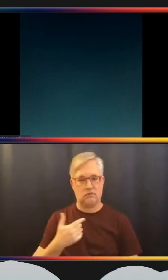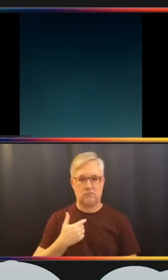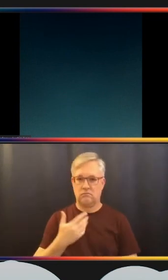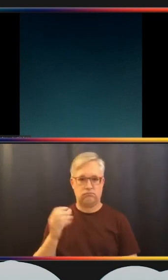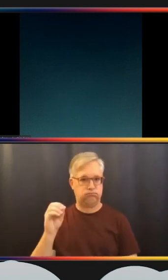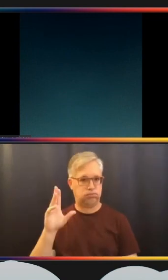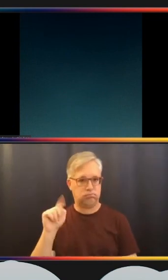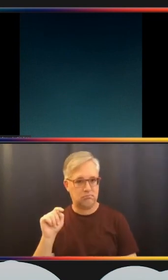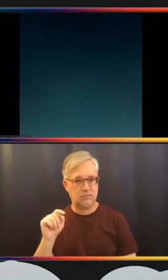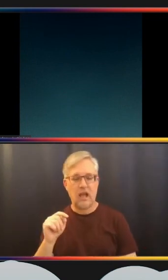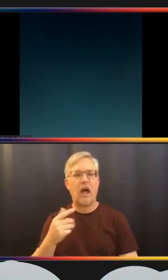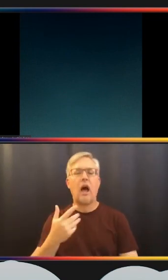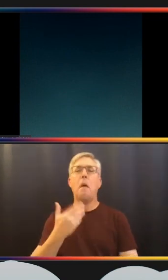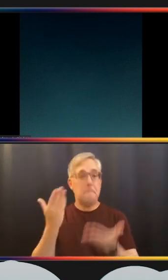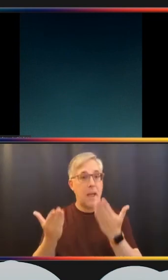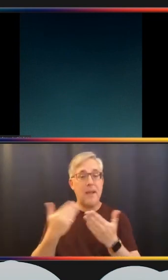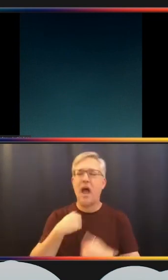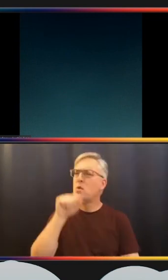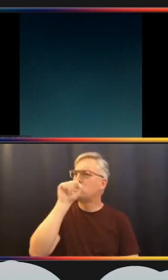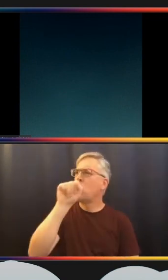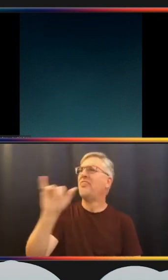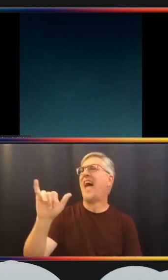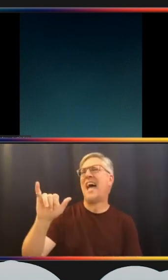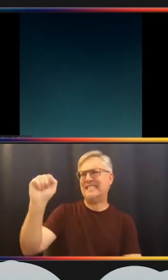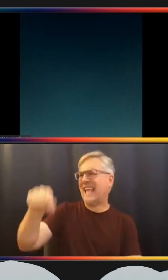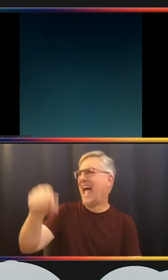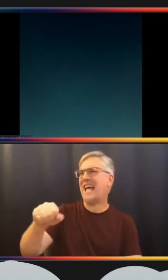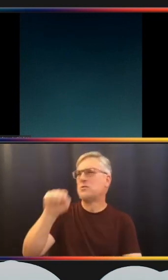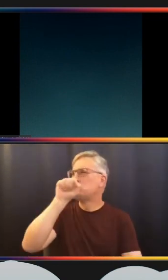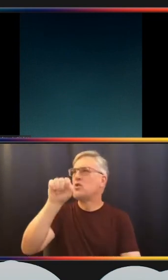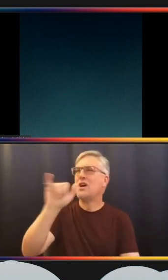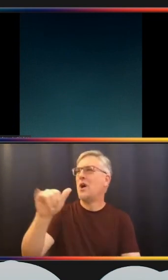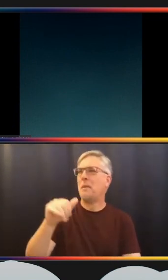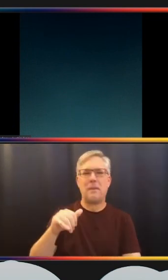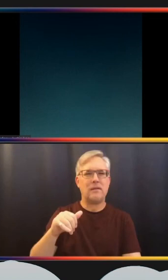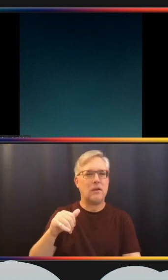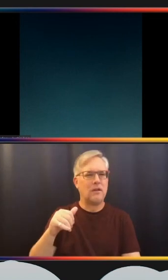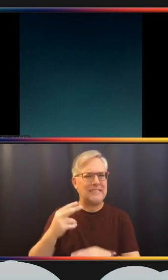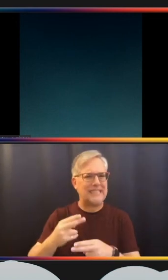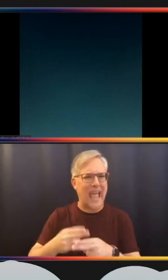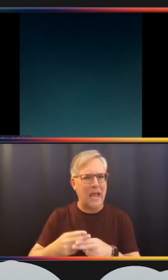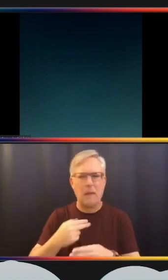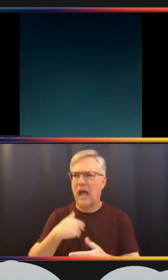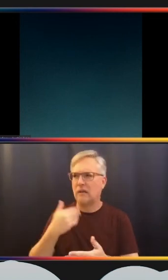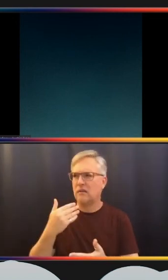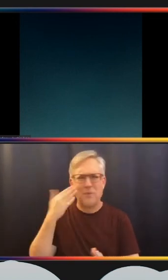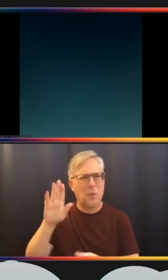an artist and never know their name, never know the names of their songs, nothing. So